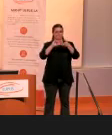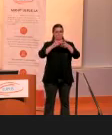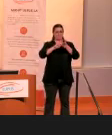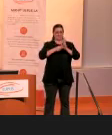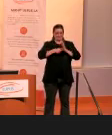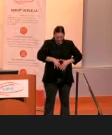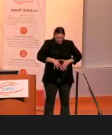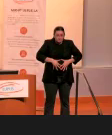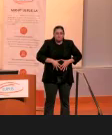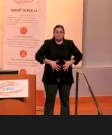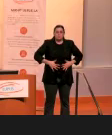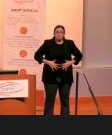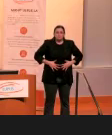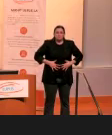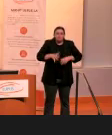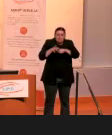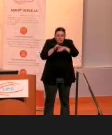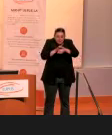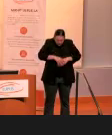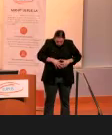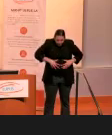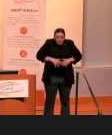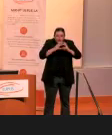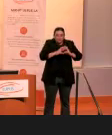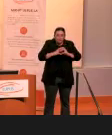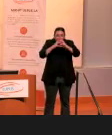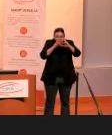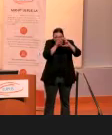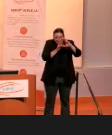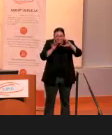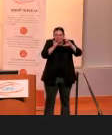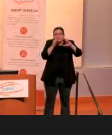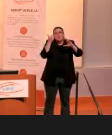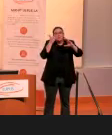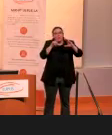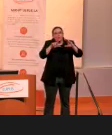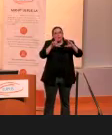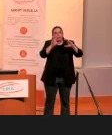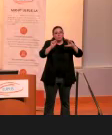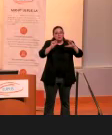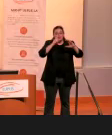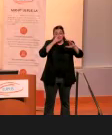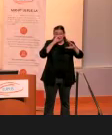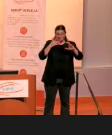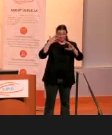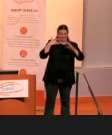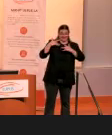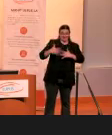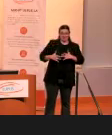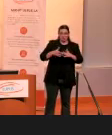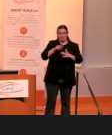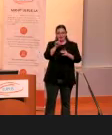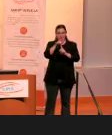and gut bacteria is universal. And in lupus, we know that they tend to activate T cells